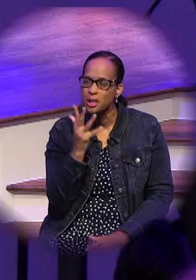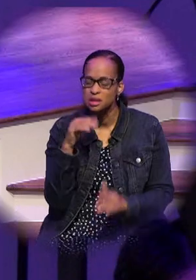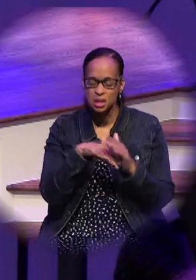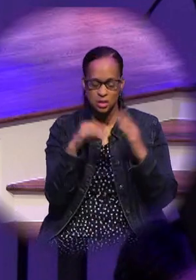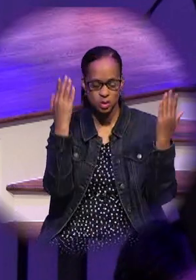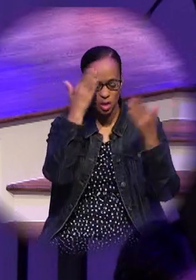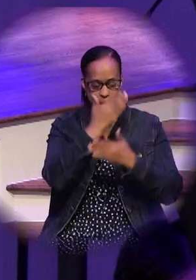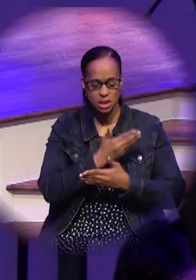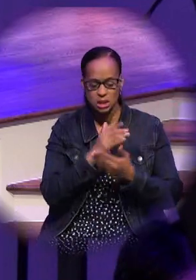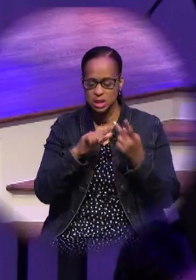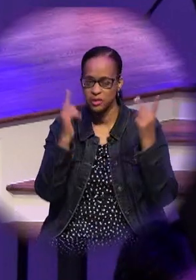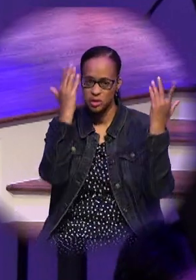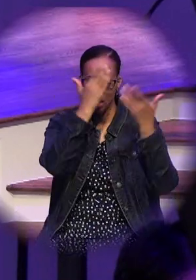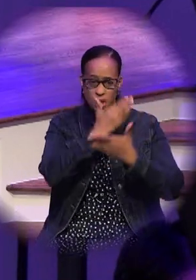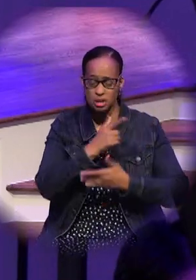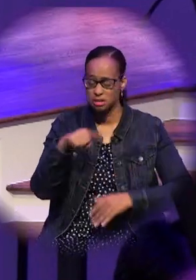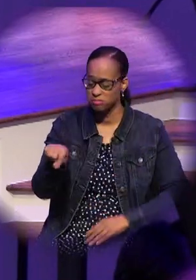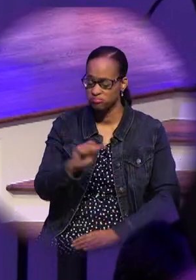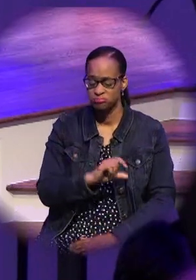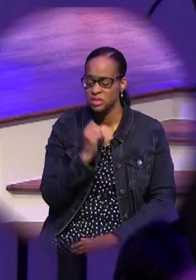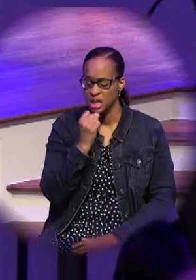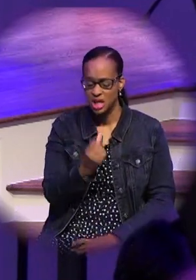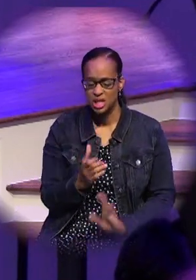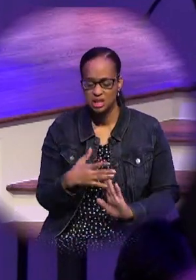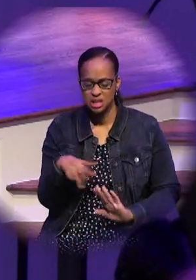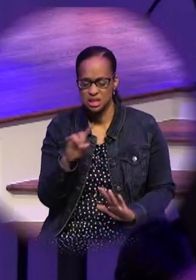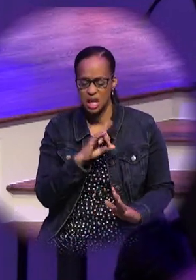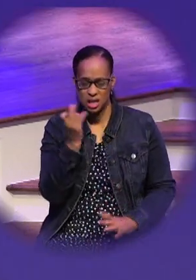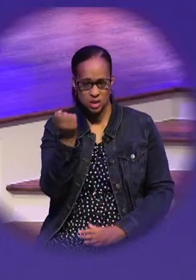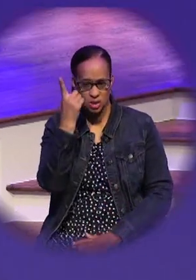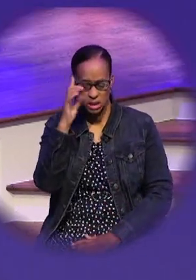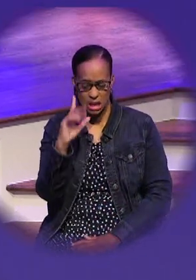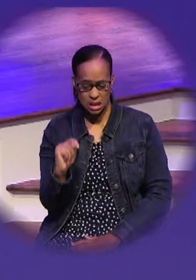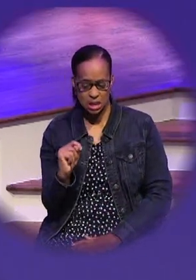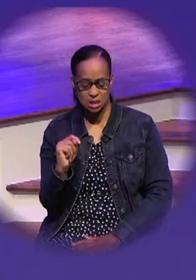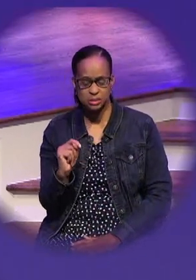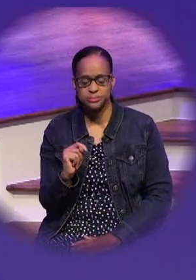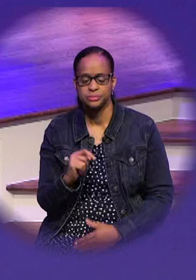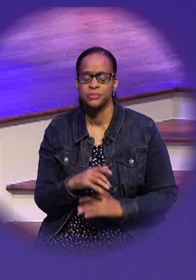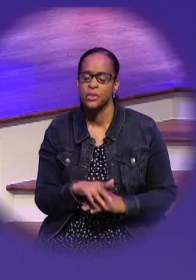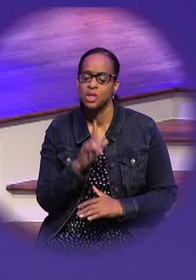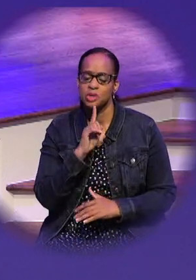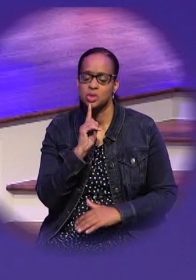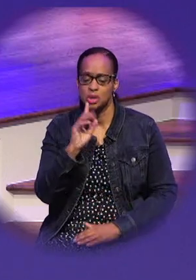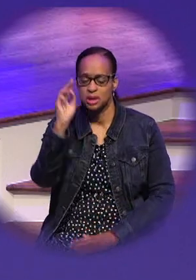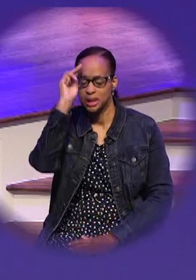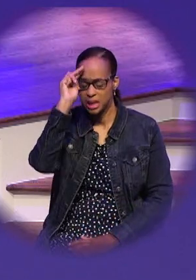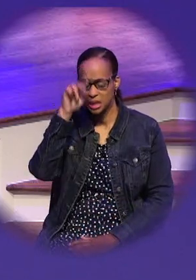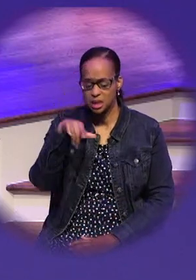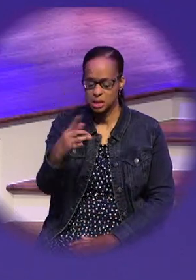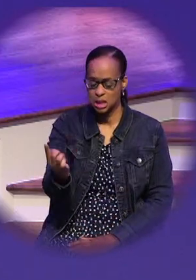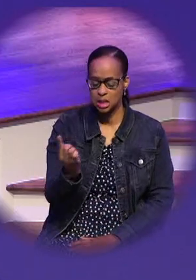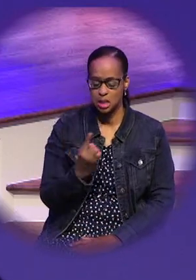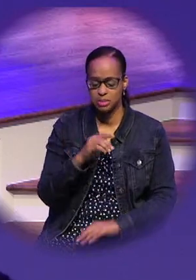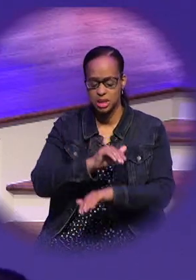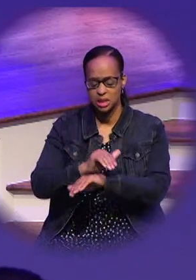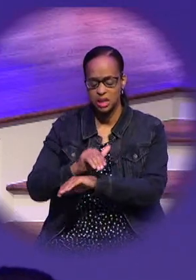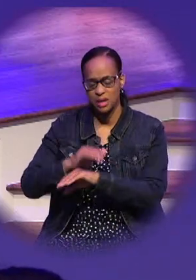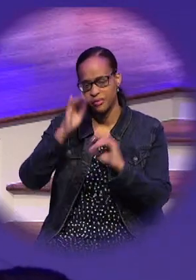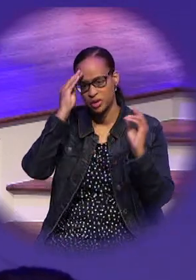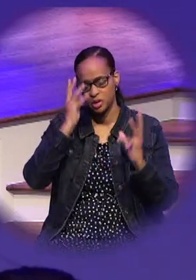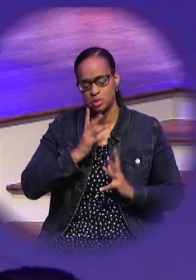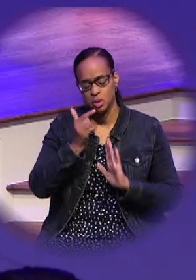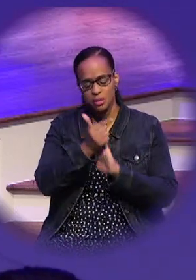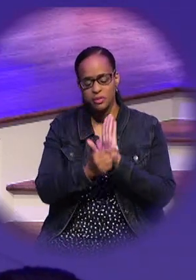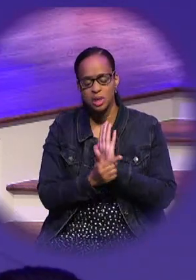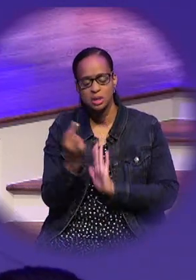darkness and the darkness has not understood it. Certainly Nicodemus, as he comes at night, a teacher of the law,